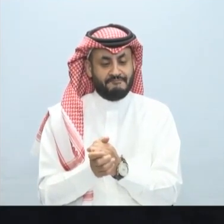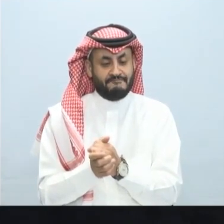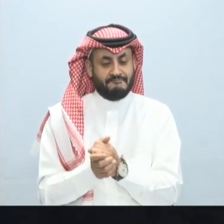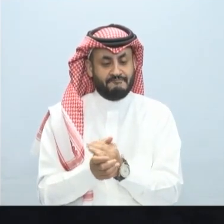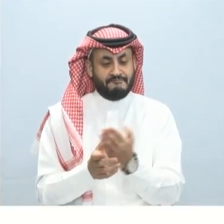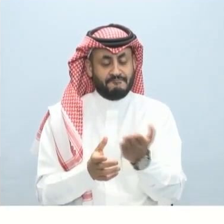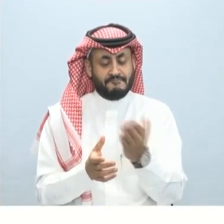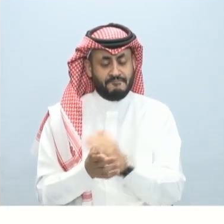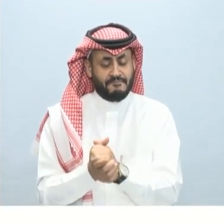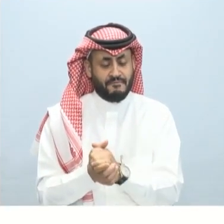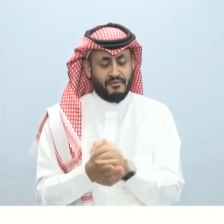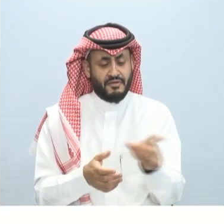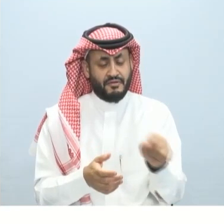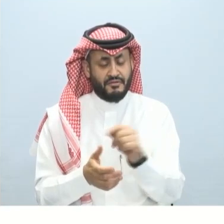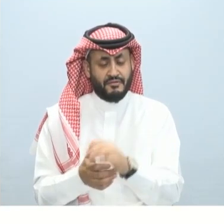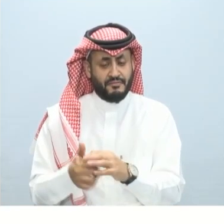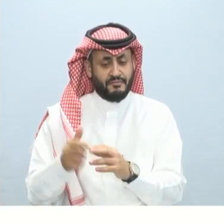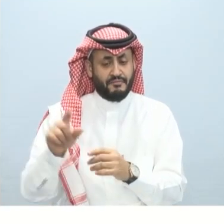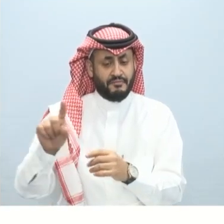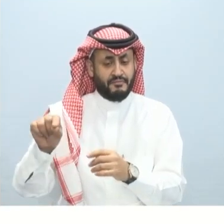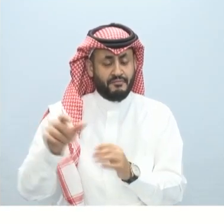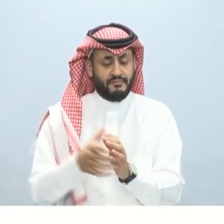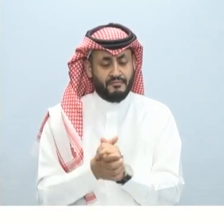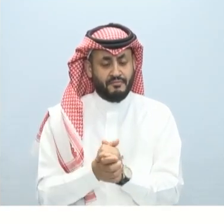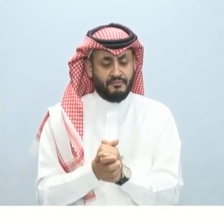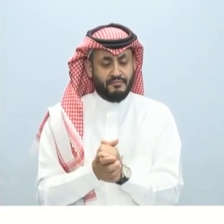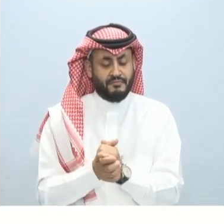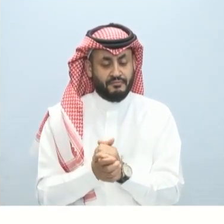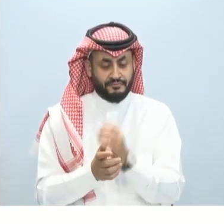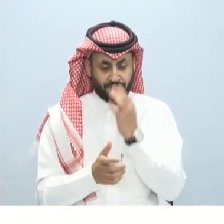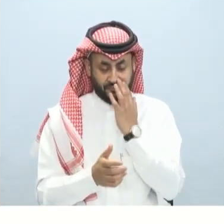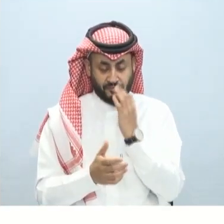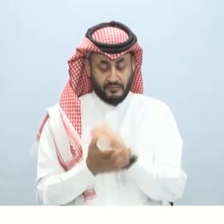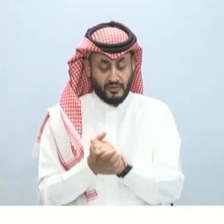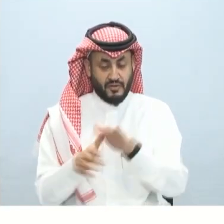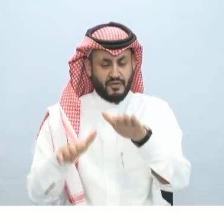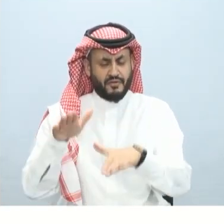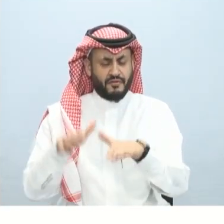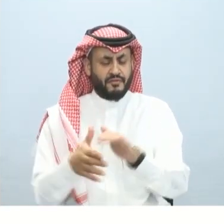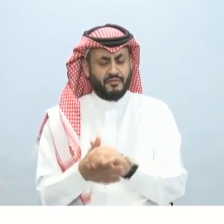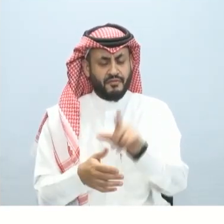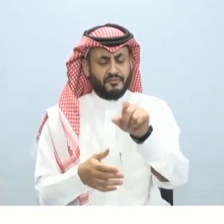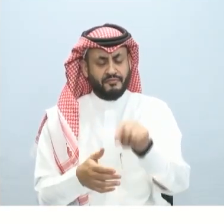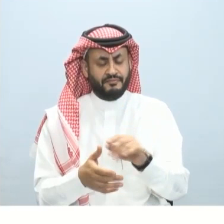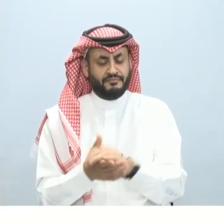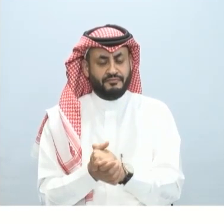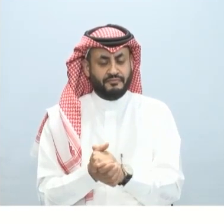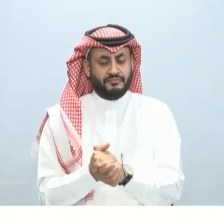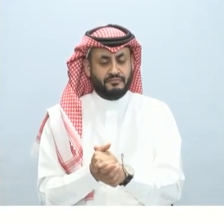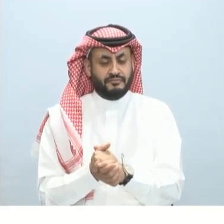we have here well. Now well is usually an adverb here, but when we are comparing, we can use also better and the